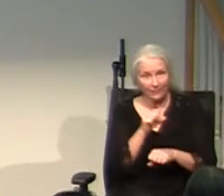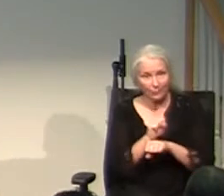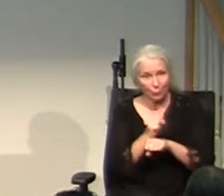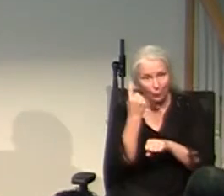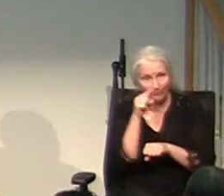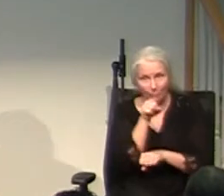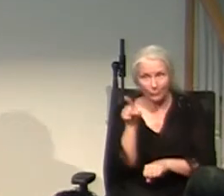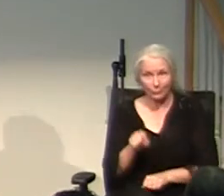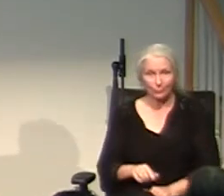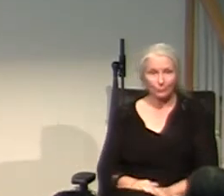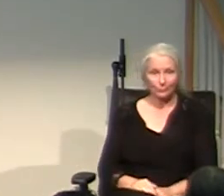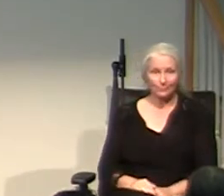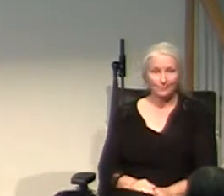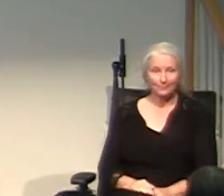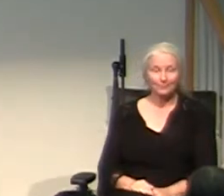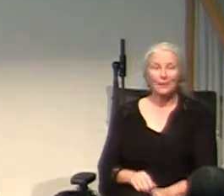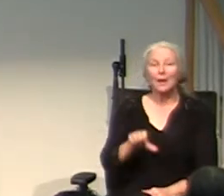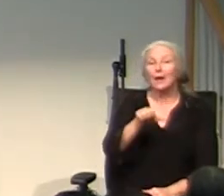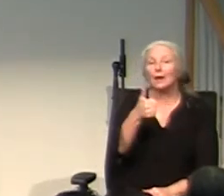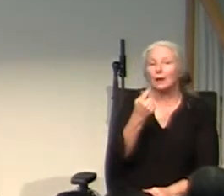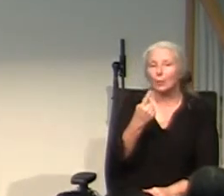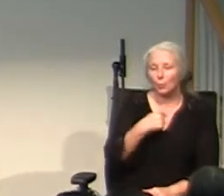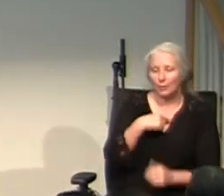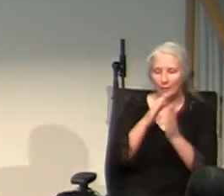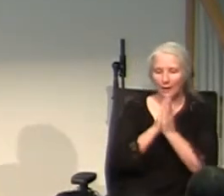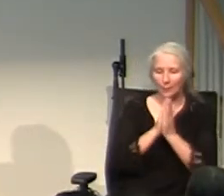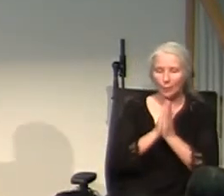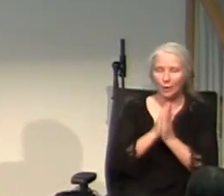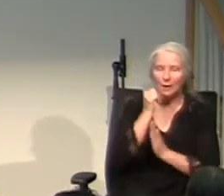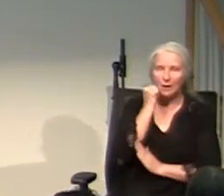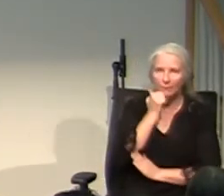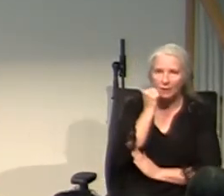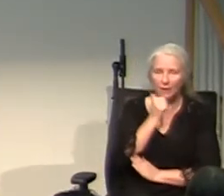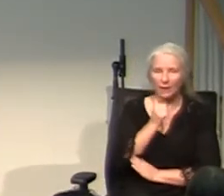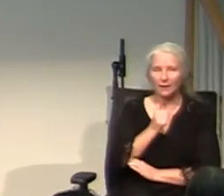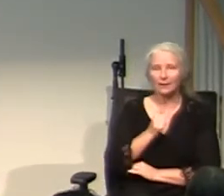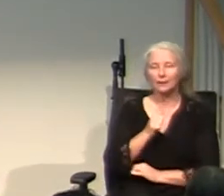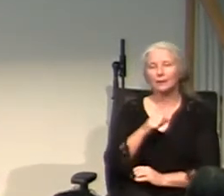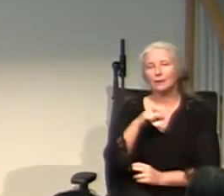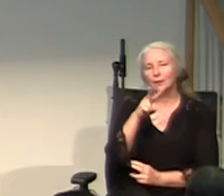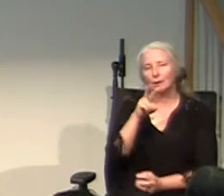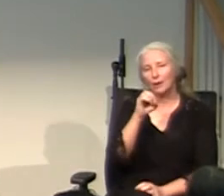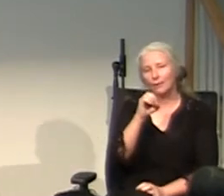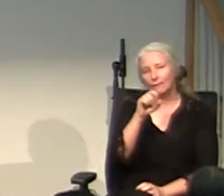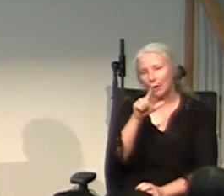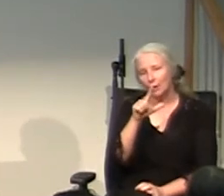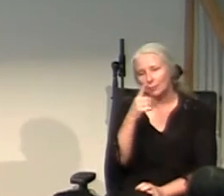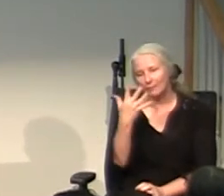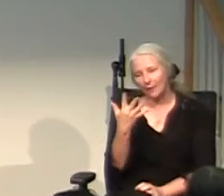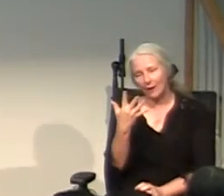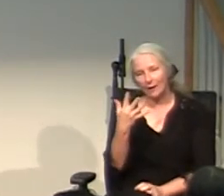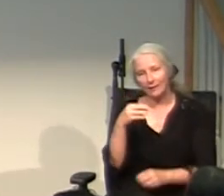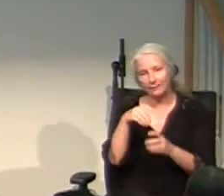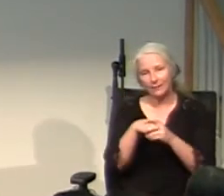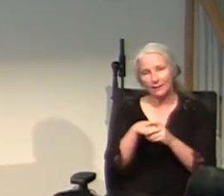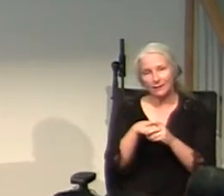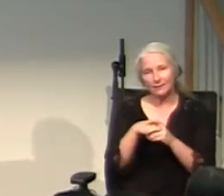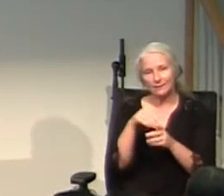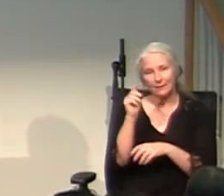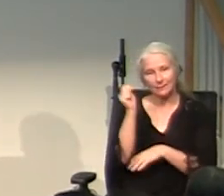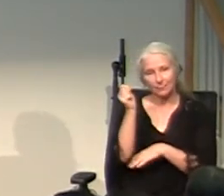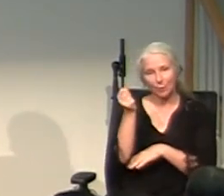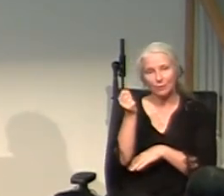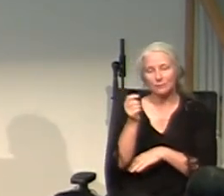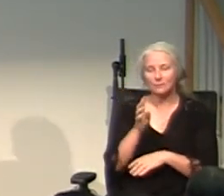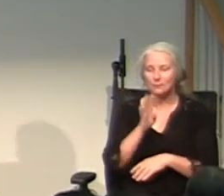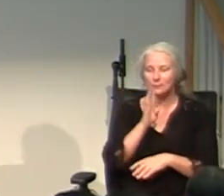that I pray almost daily, and that is from Volume 5 of the Testimonies, where she's dealing with a young man who was an alcoholic,